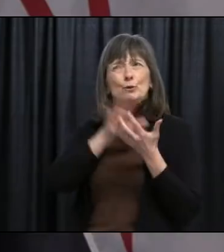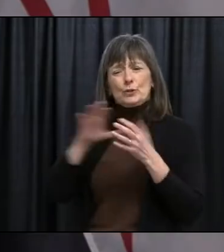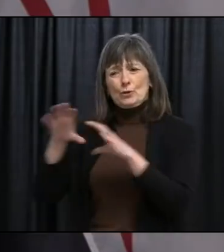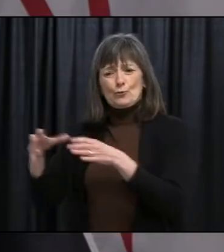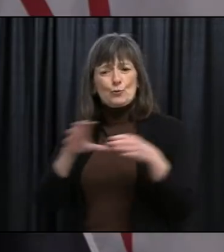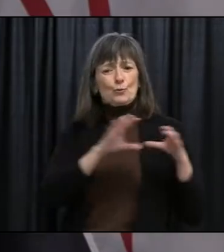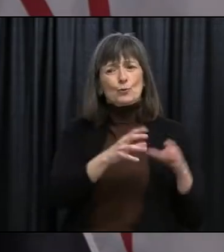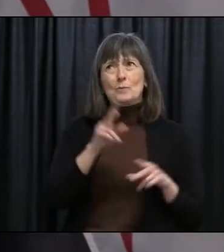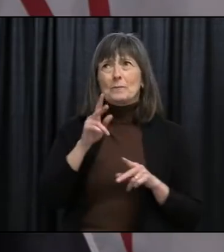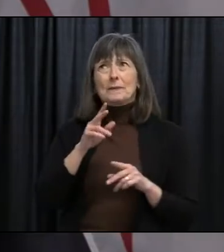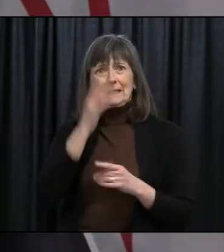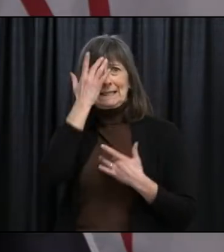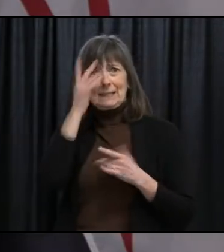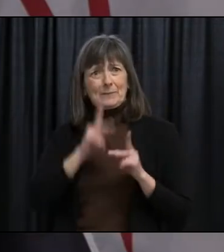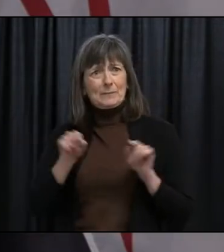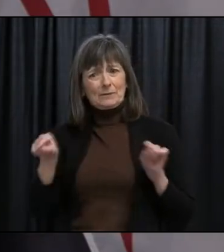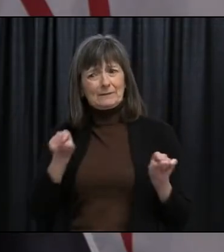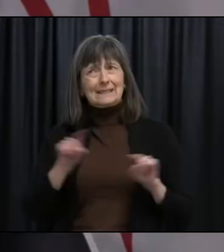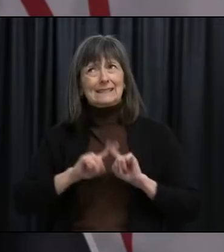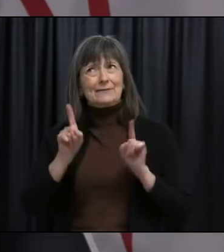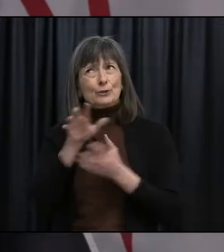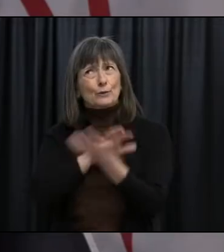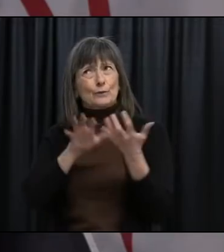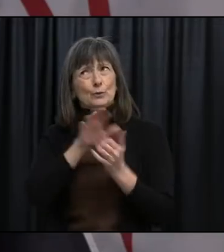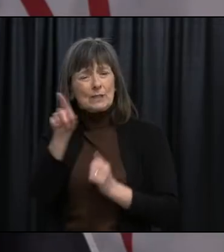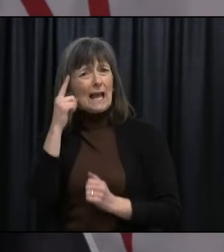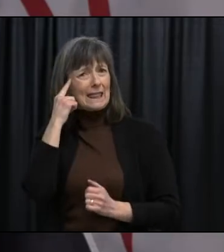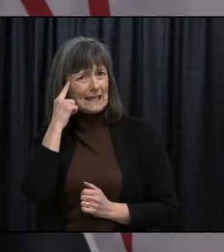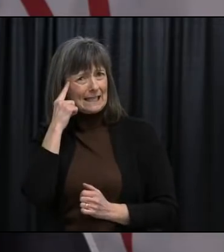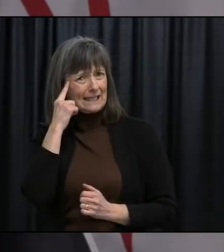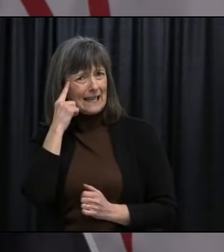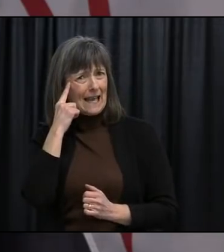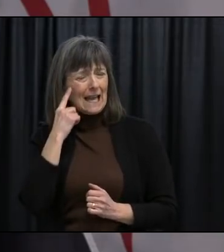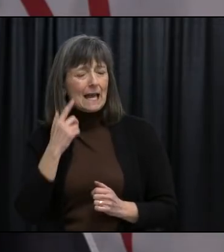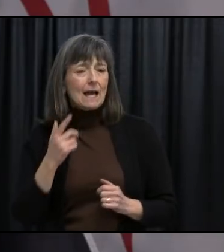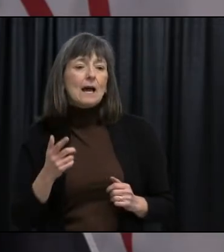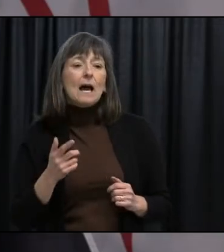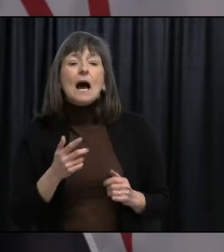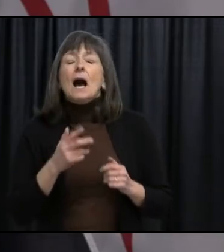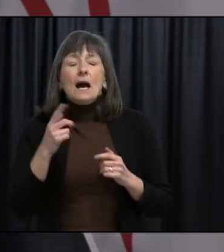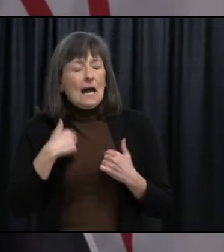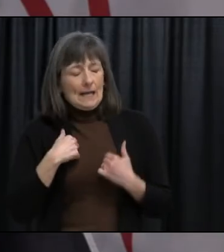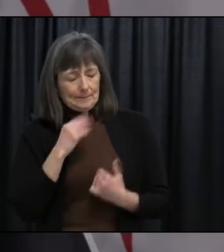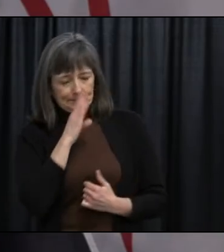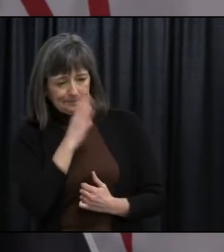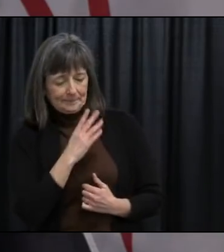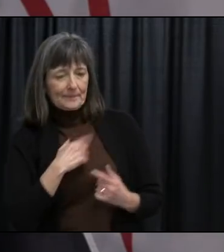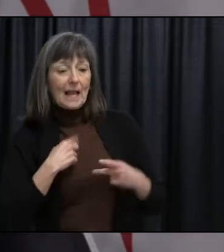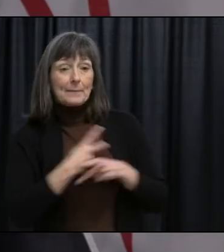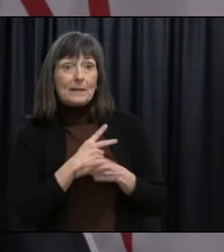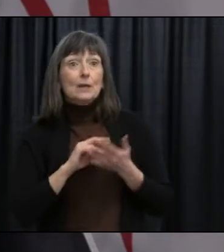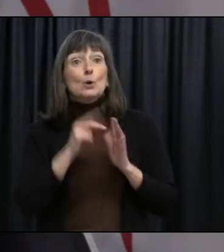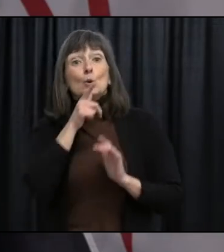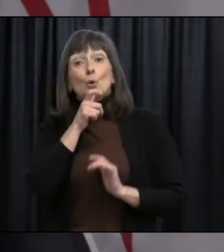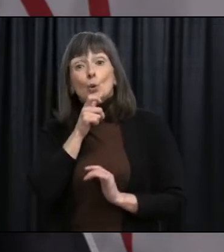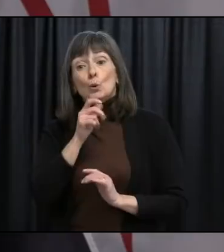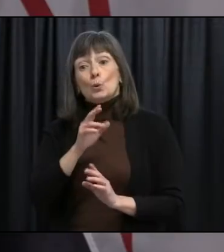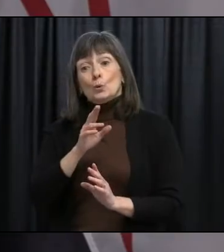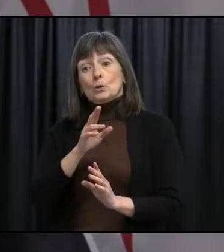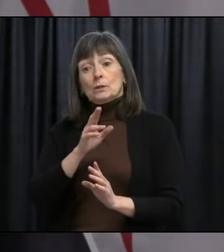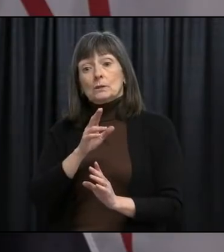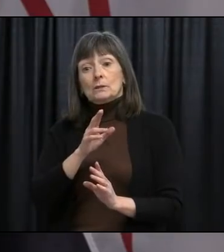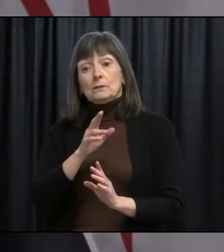So, I don't... I suppose what I'm asking is, the people who ended up in hospital